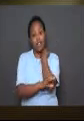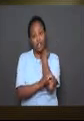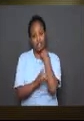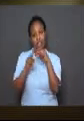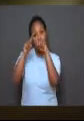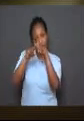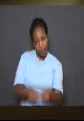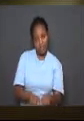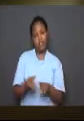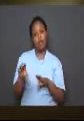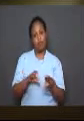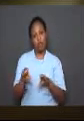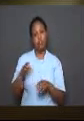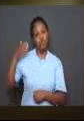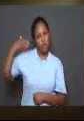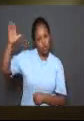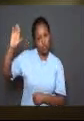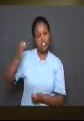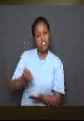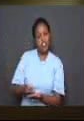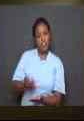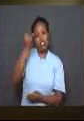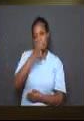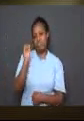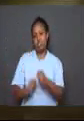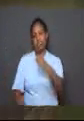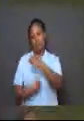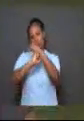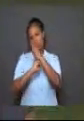depend upon foreign investment and support.